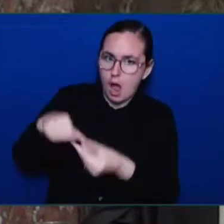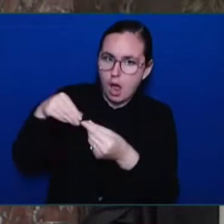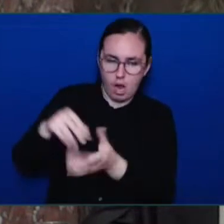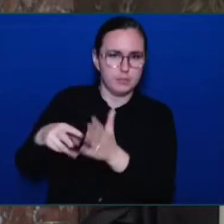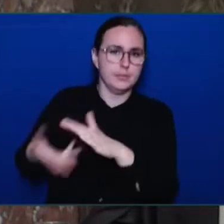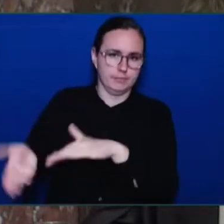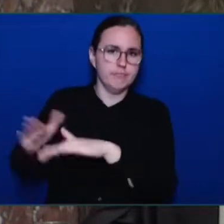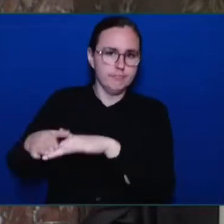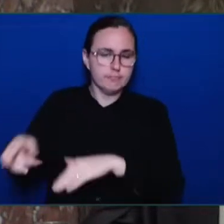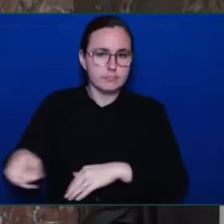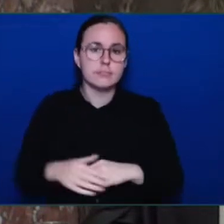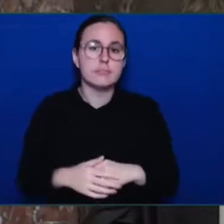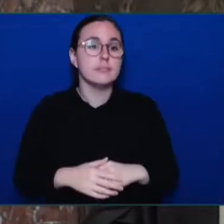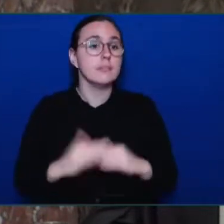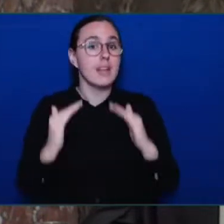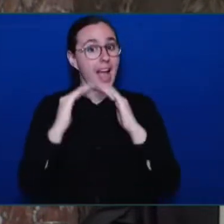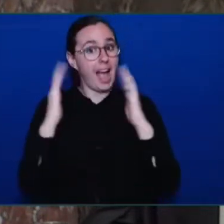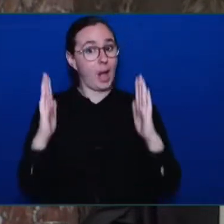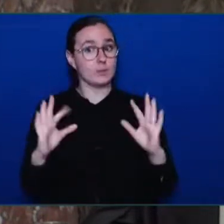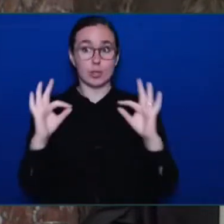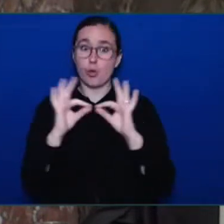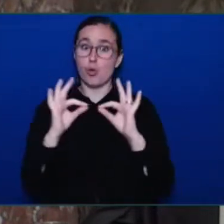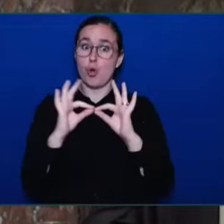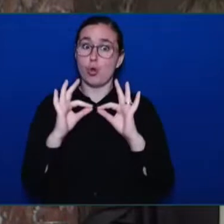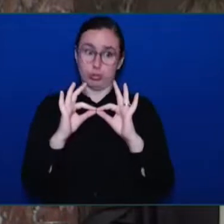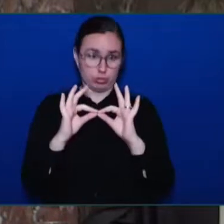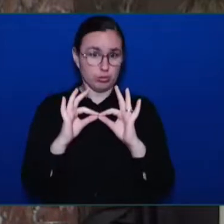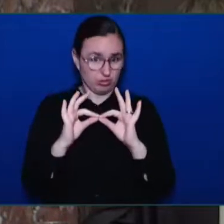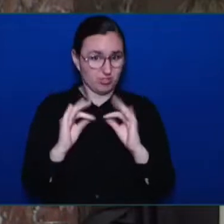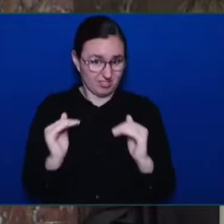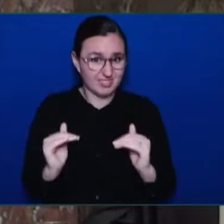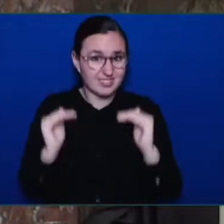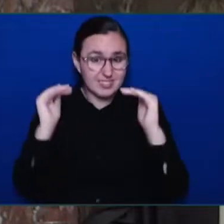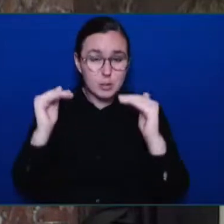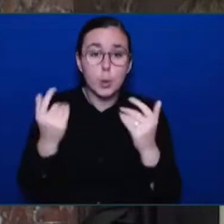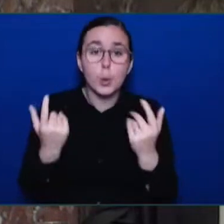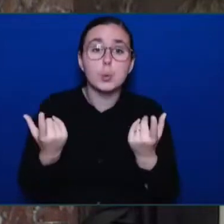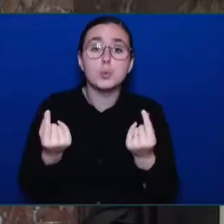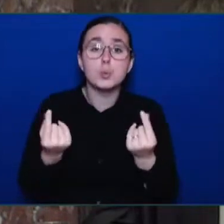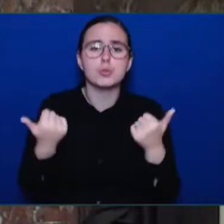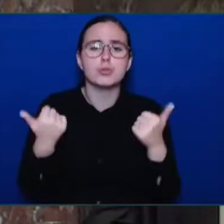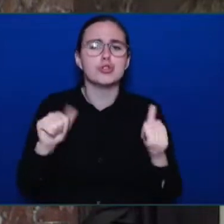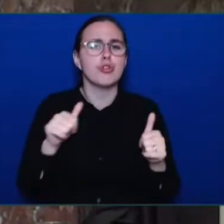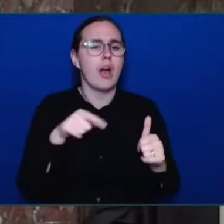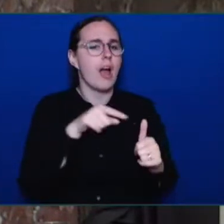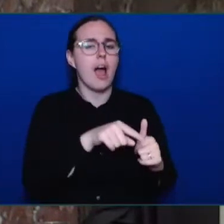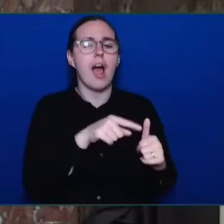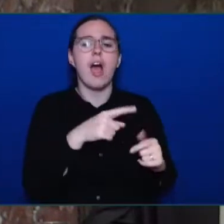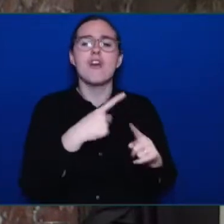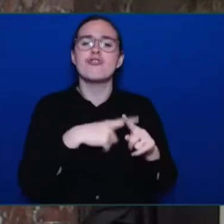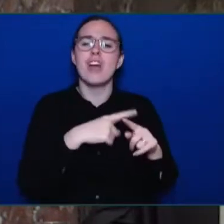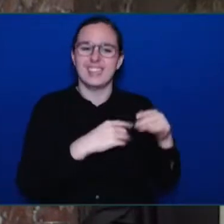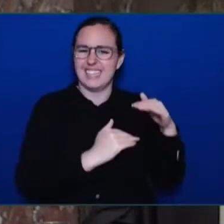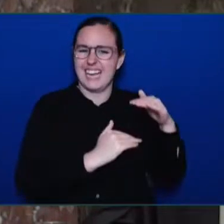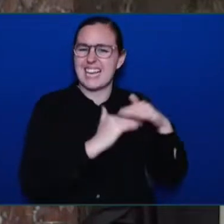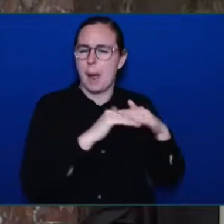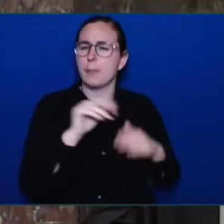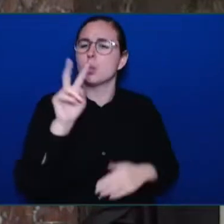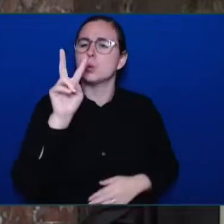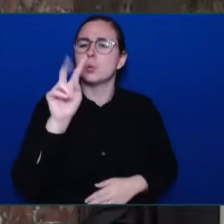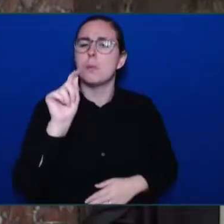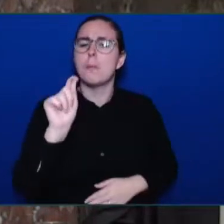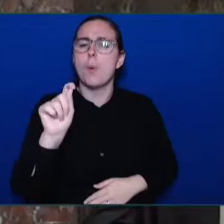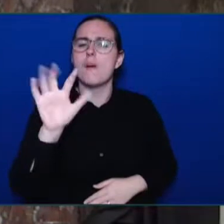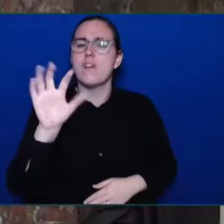a rent cap of 2%, whereas the honourable opposition would have made it a 7.4%, I believe.